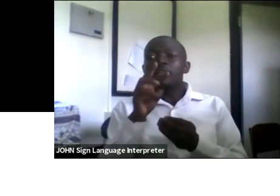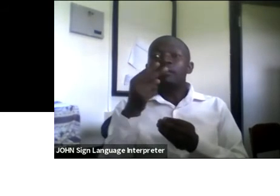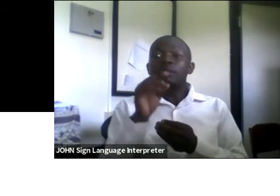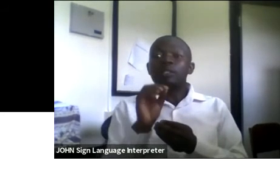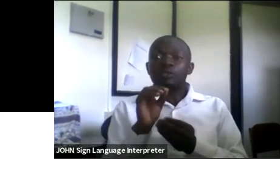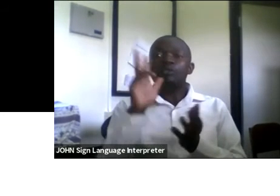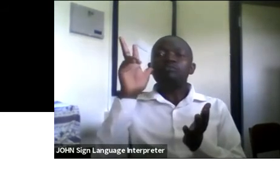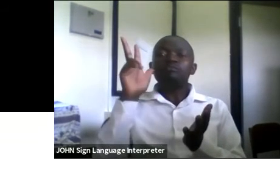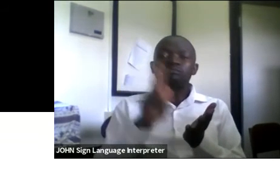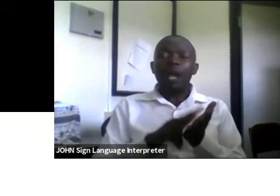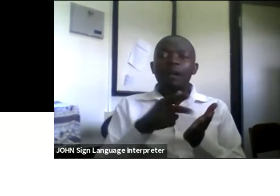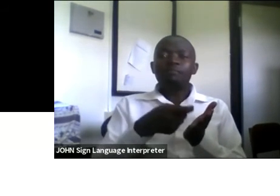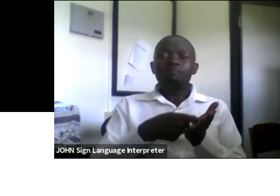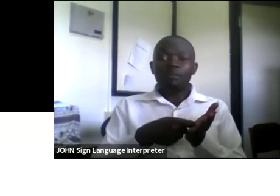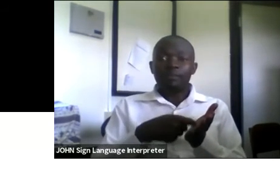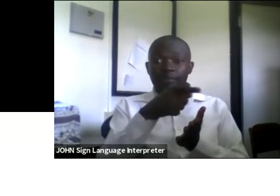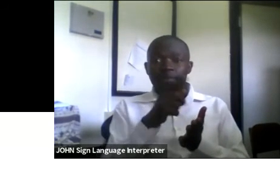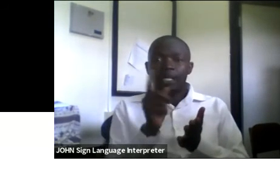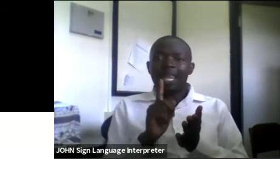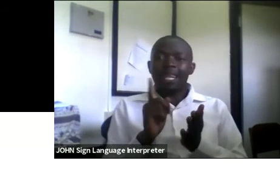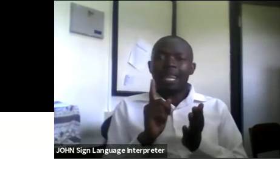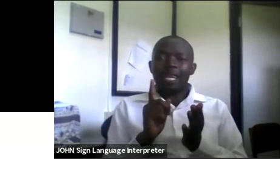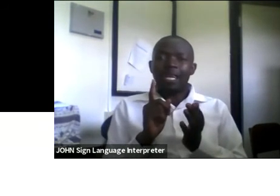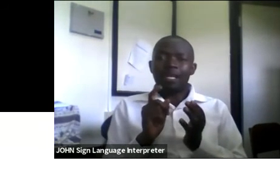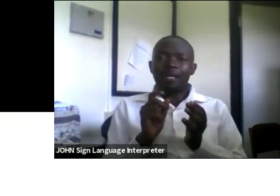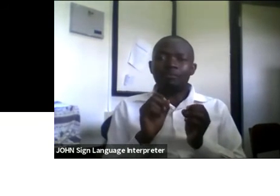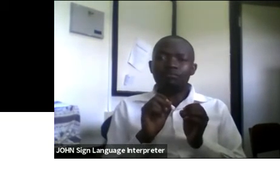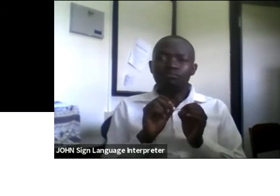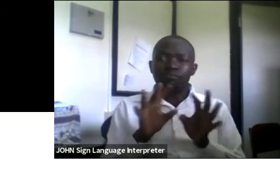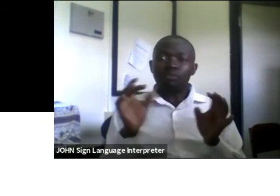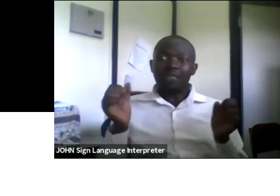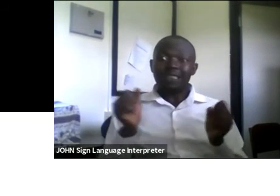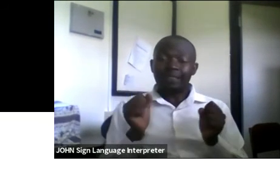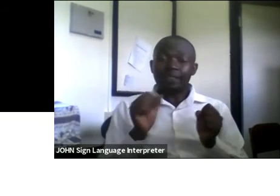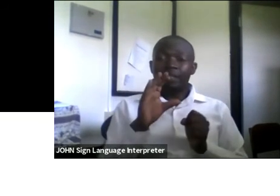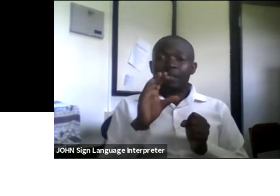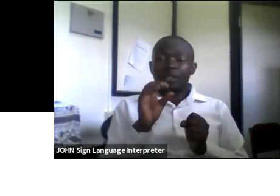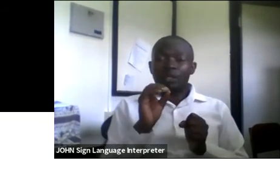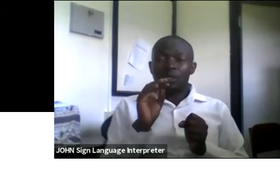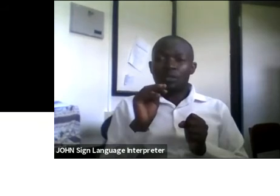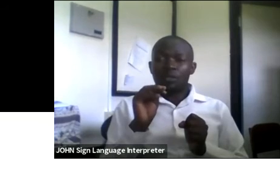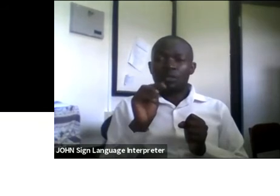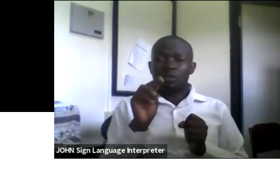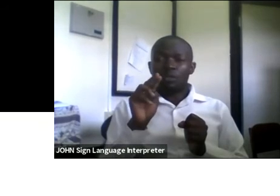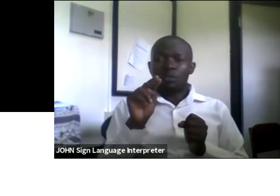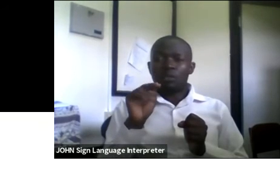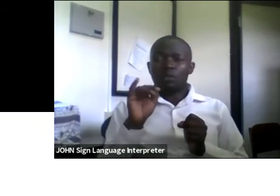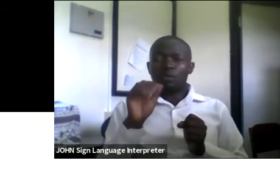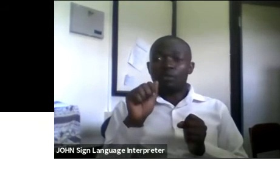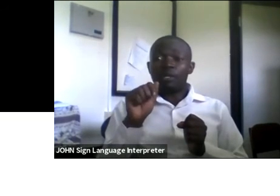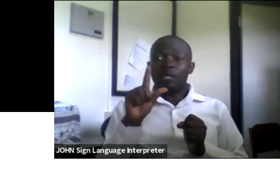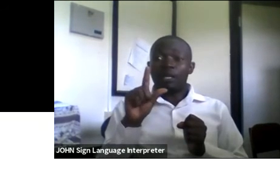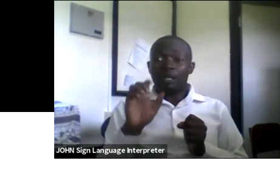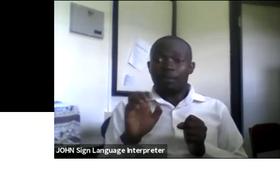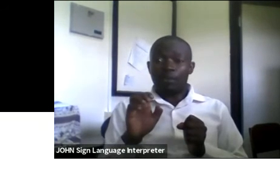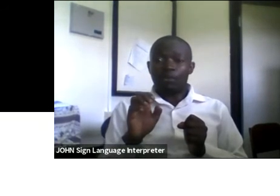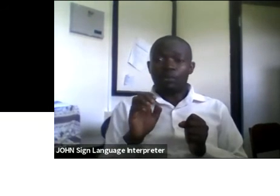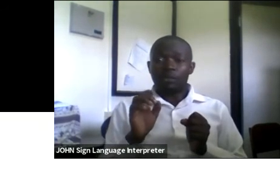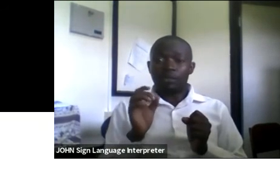it for the non-communicable diseases. World Bank has come and driven the community-driven development